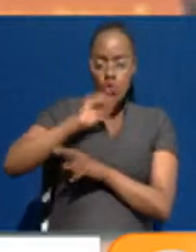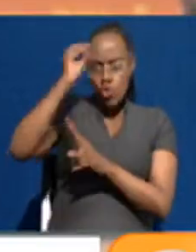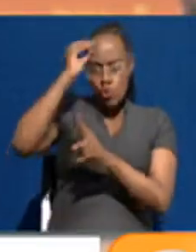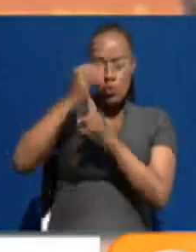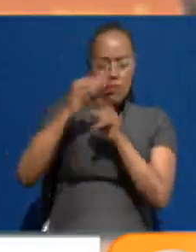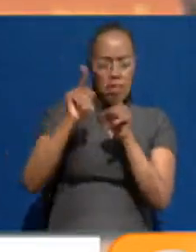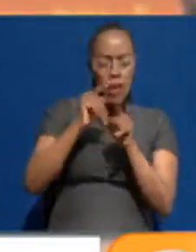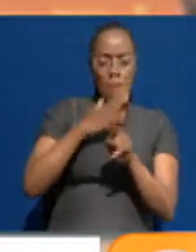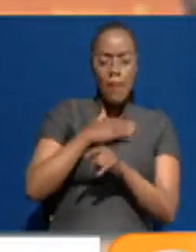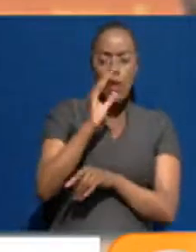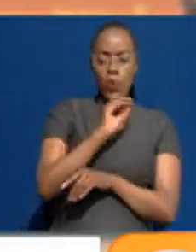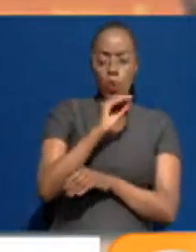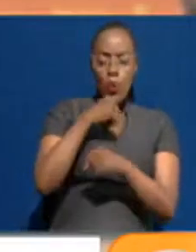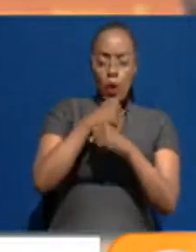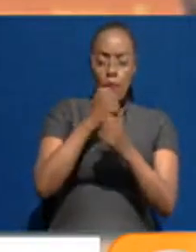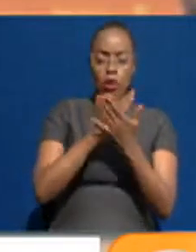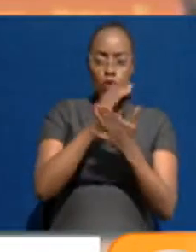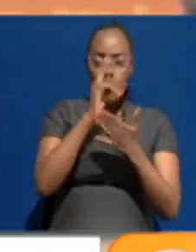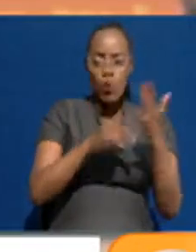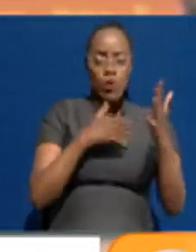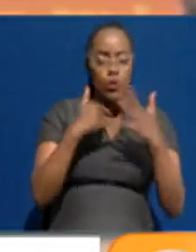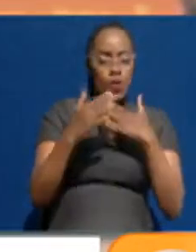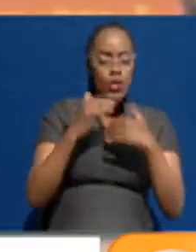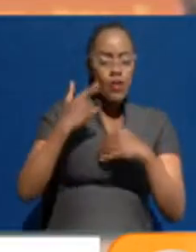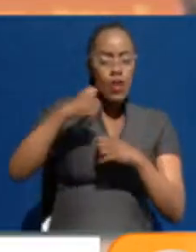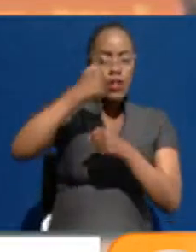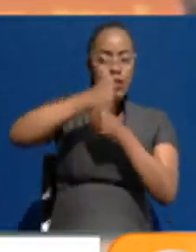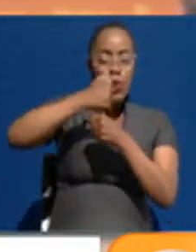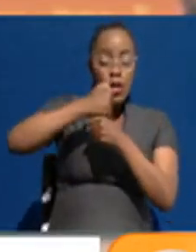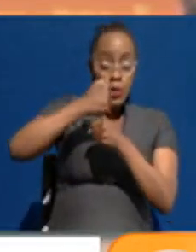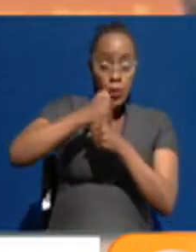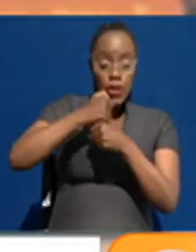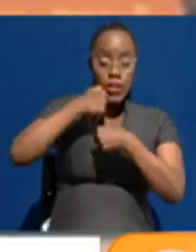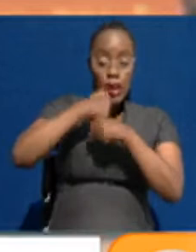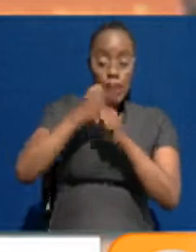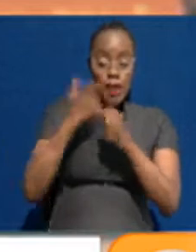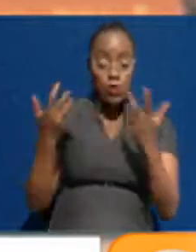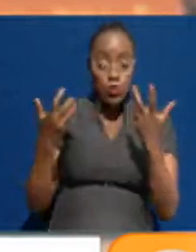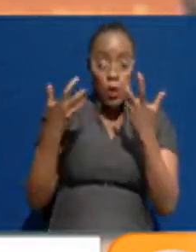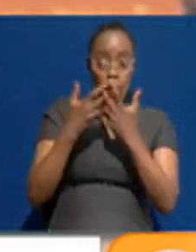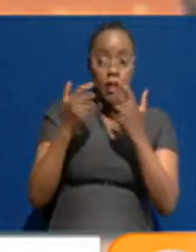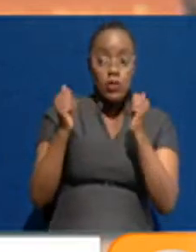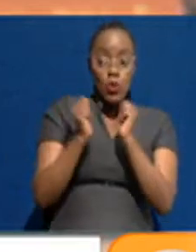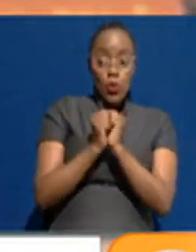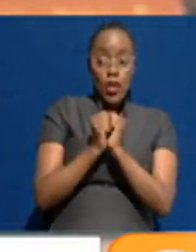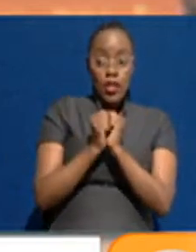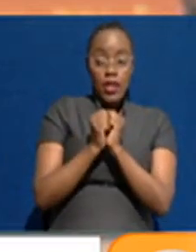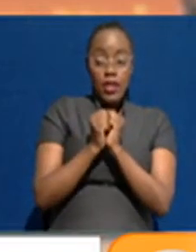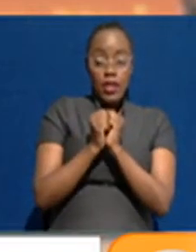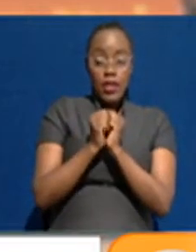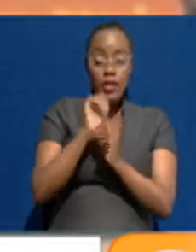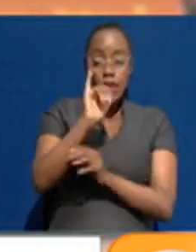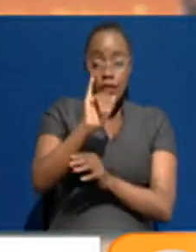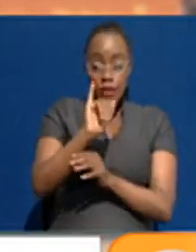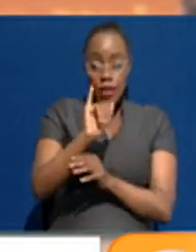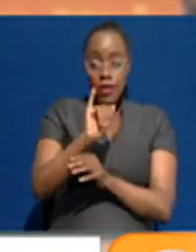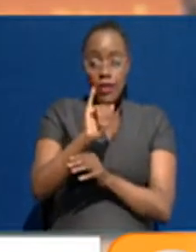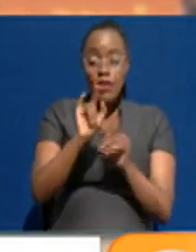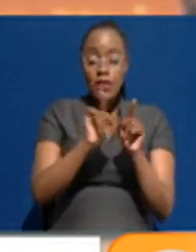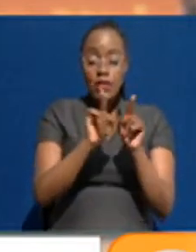So we ensure that whatever we do is tailored to the individual's needs.